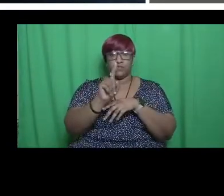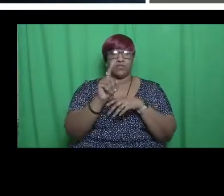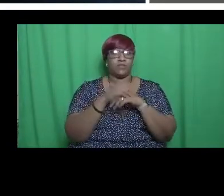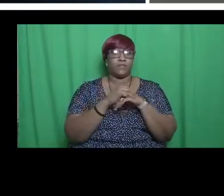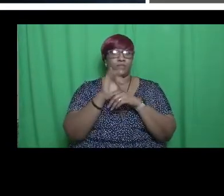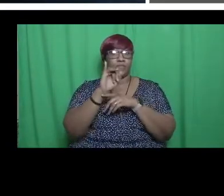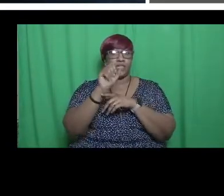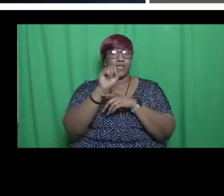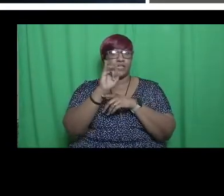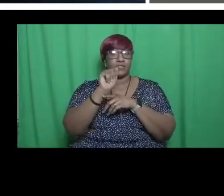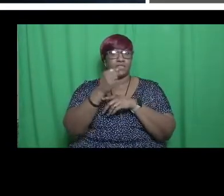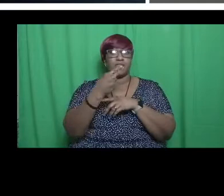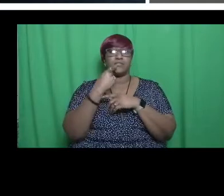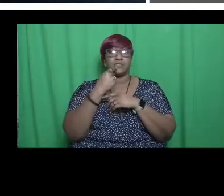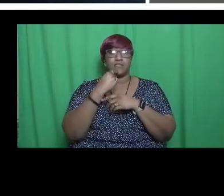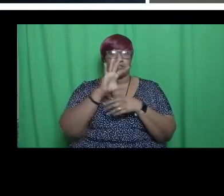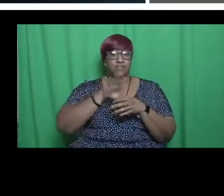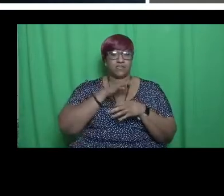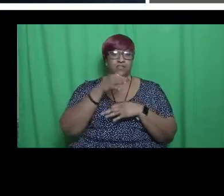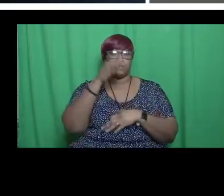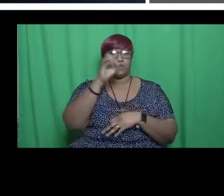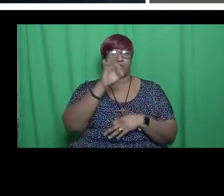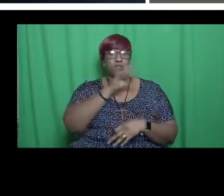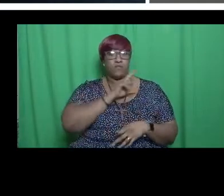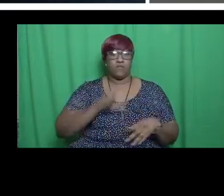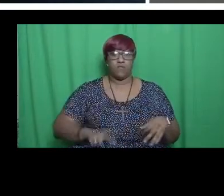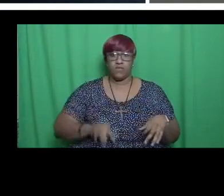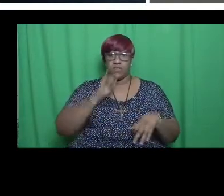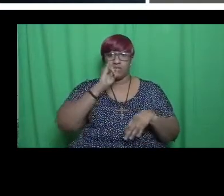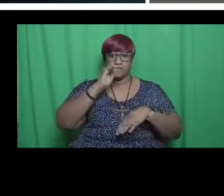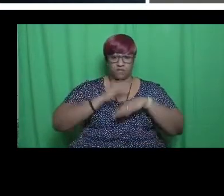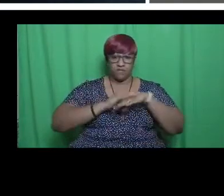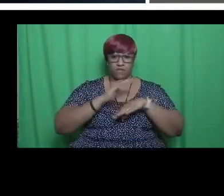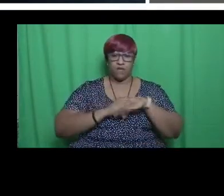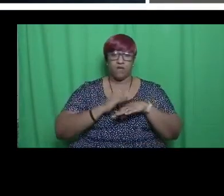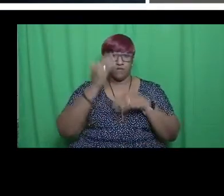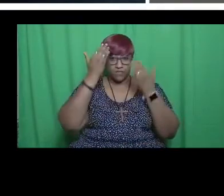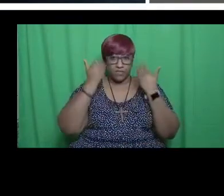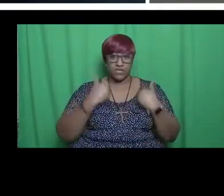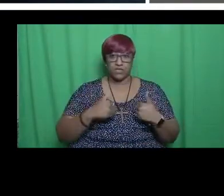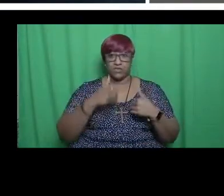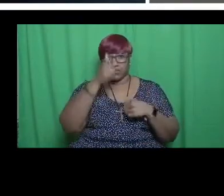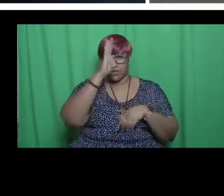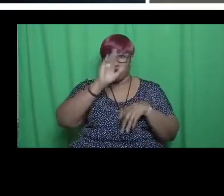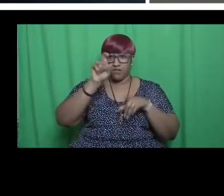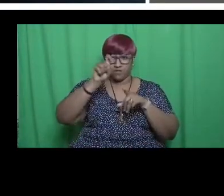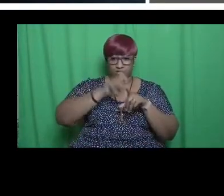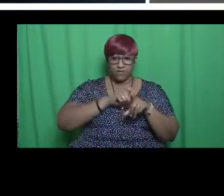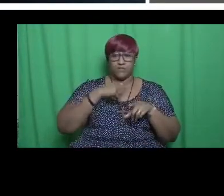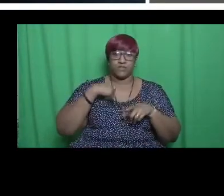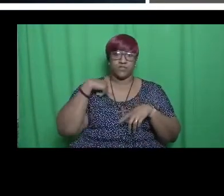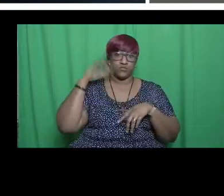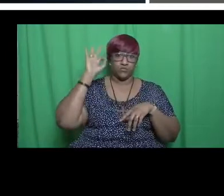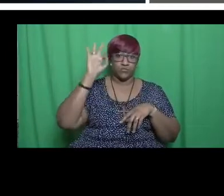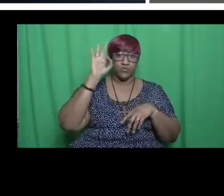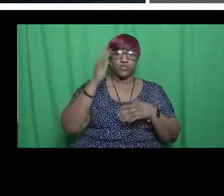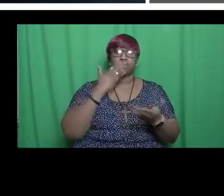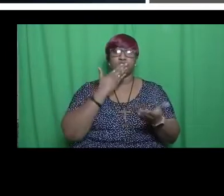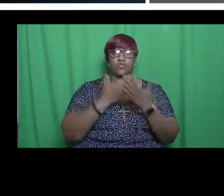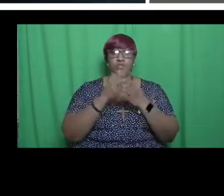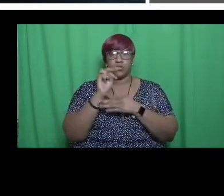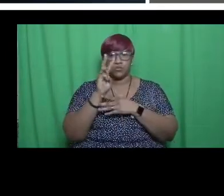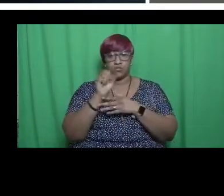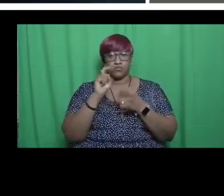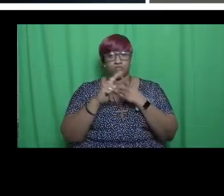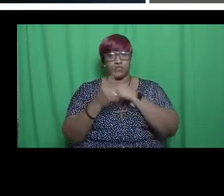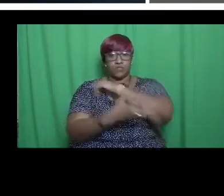predictively, prophetically, the Spirit of the Lord is upon me. And he said, God has called me to preach good news to the